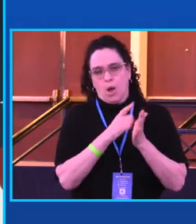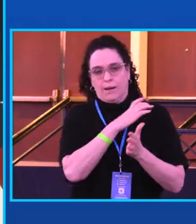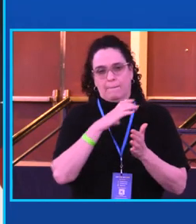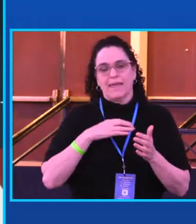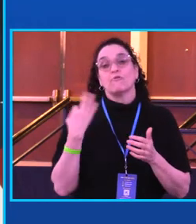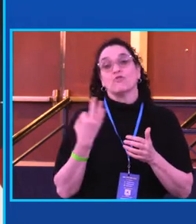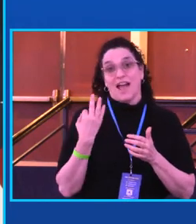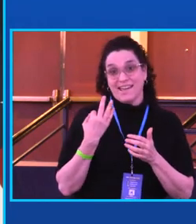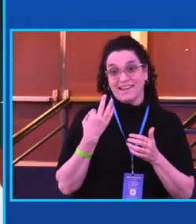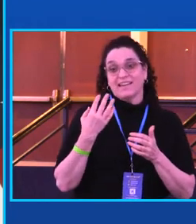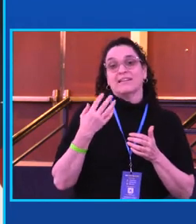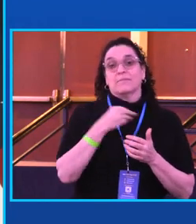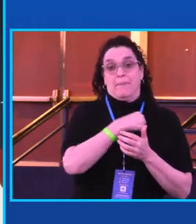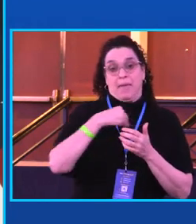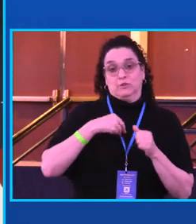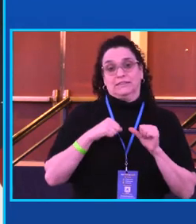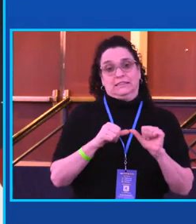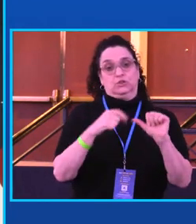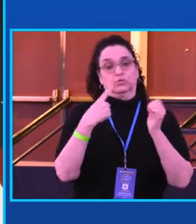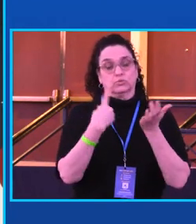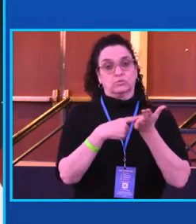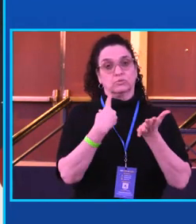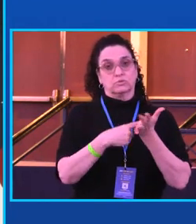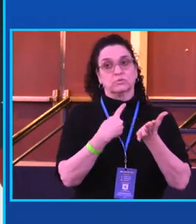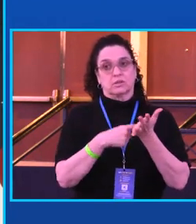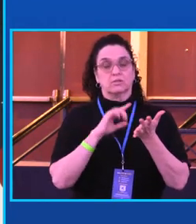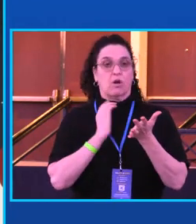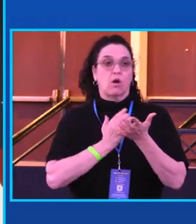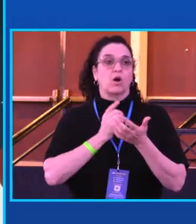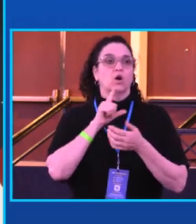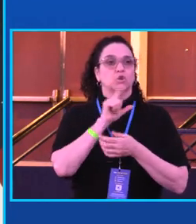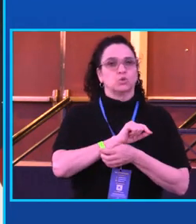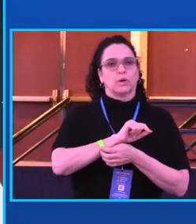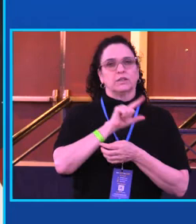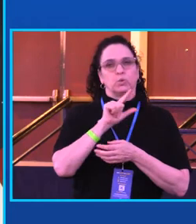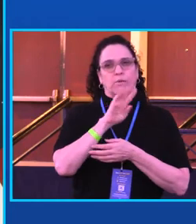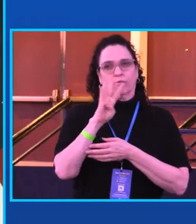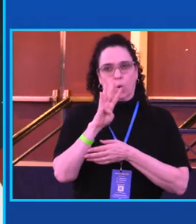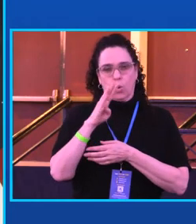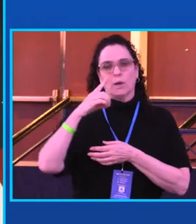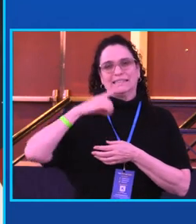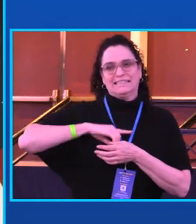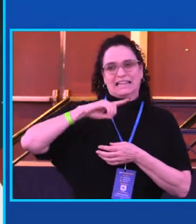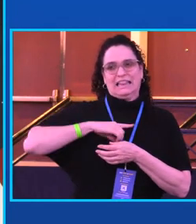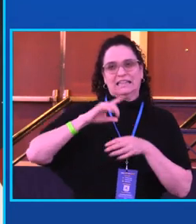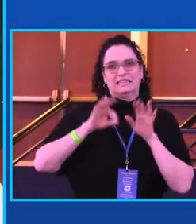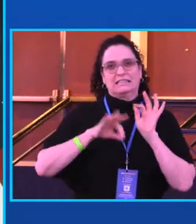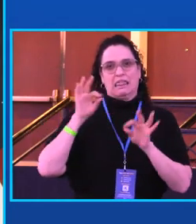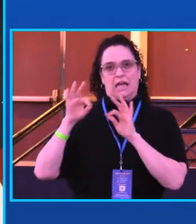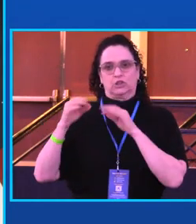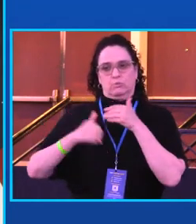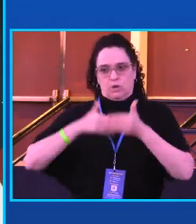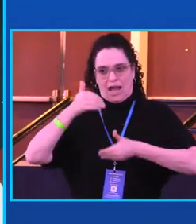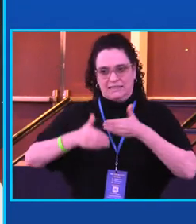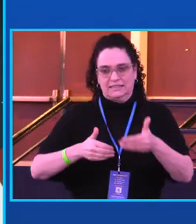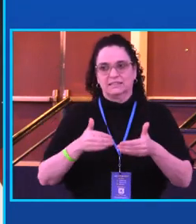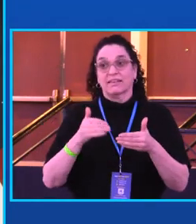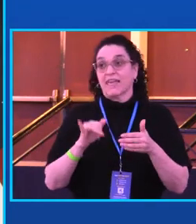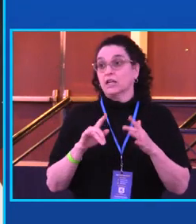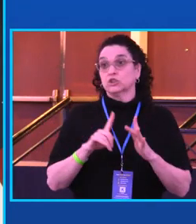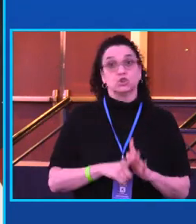discuss about our 2024 delegate selection process that